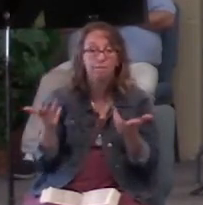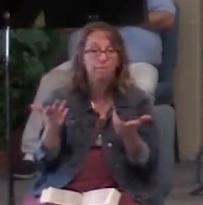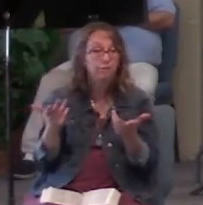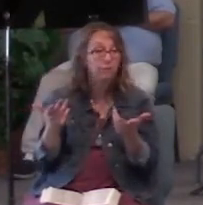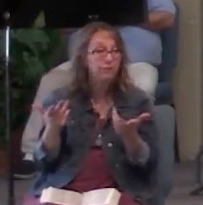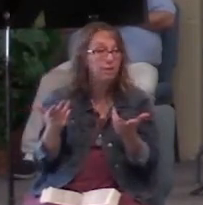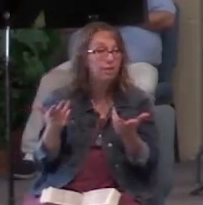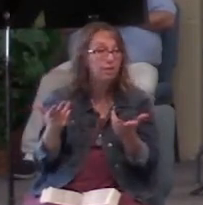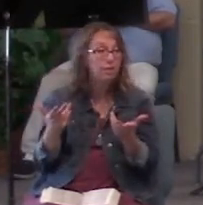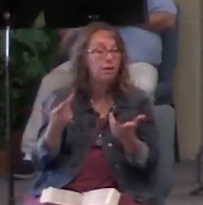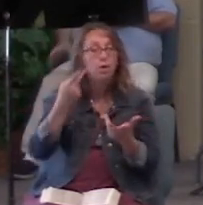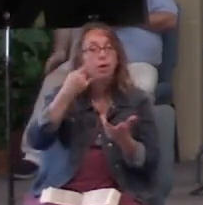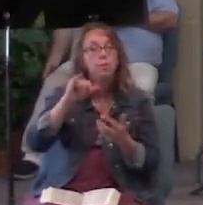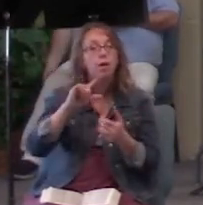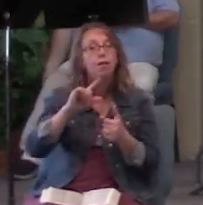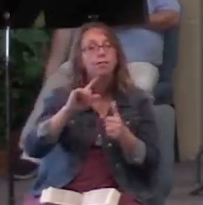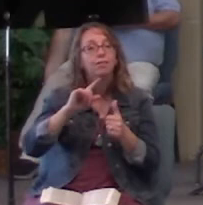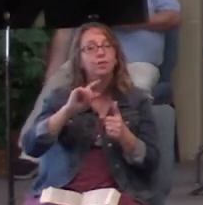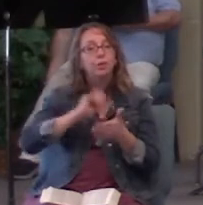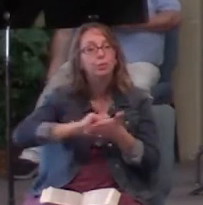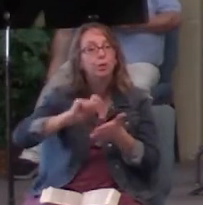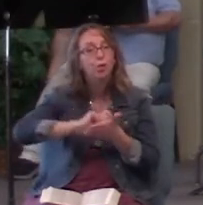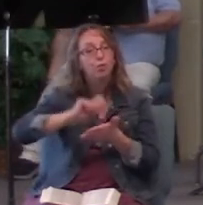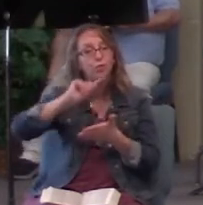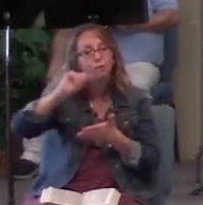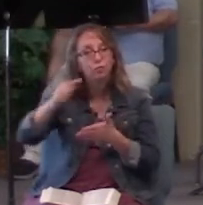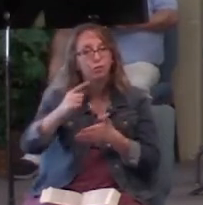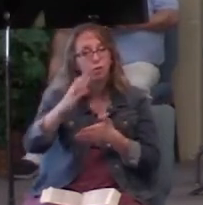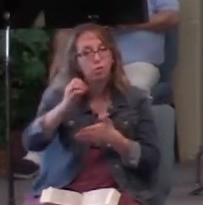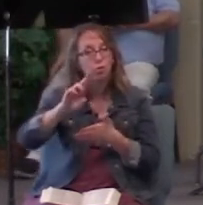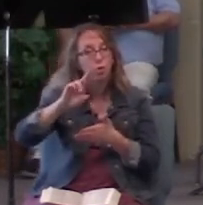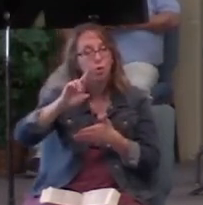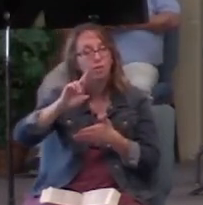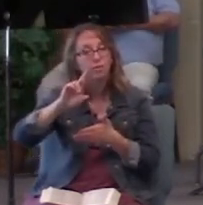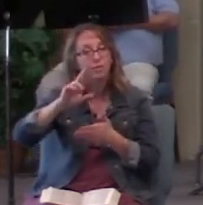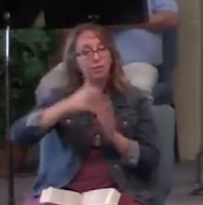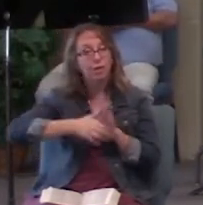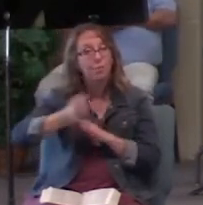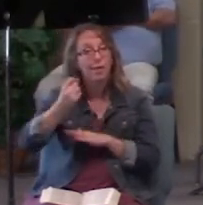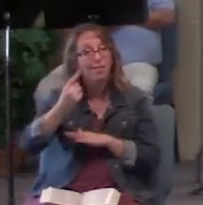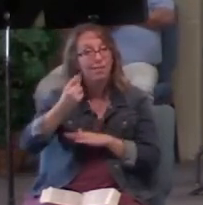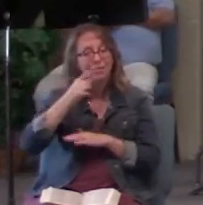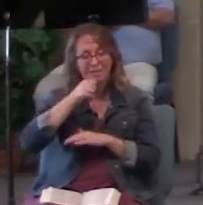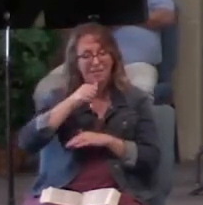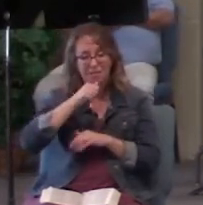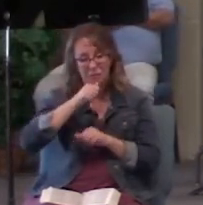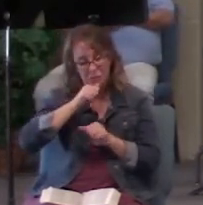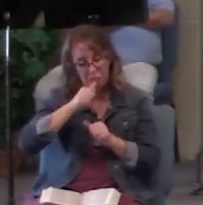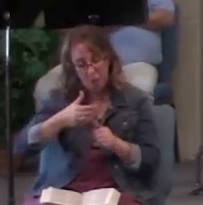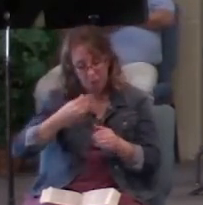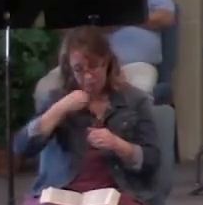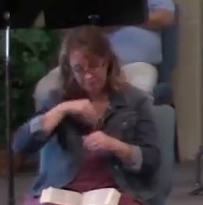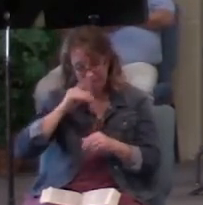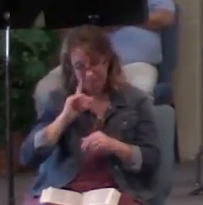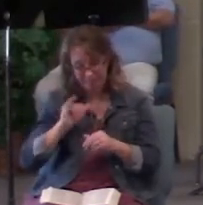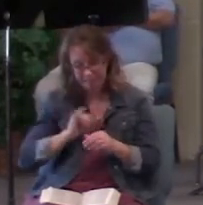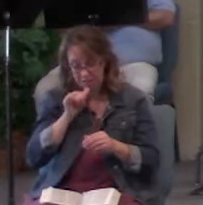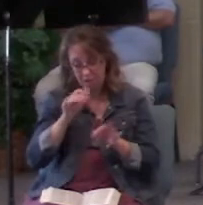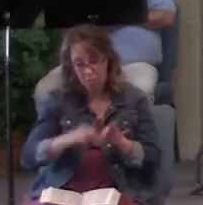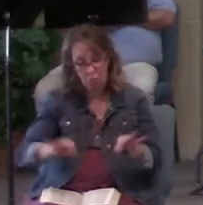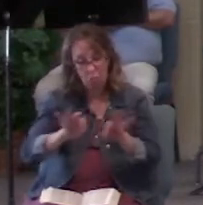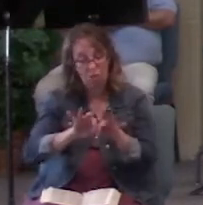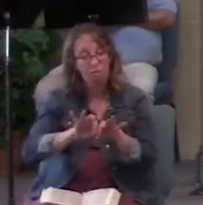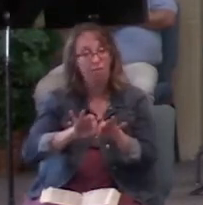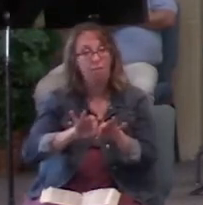Paul, and again in 1 Corinthians chapter 11, says, don't partake of this in an unworthy manner.